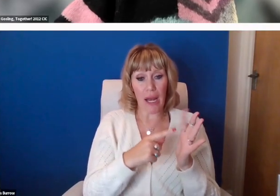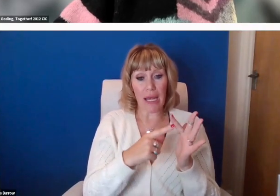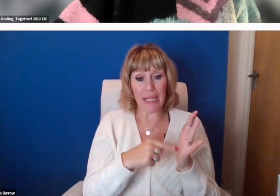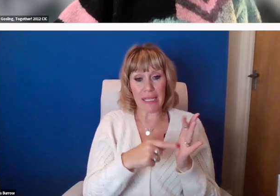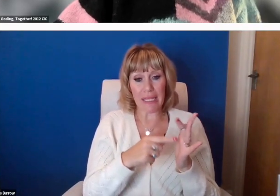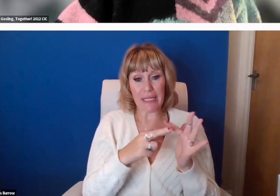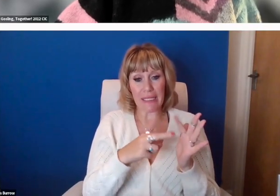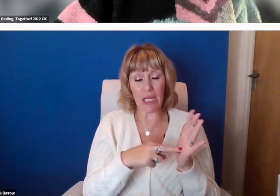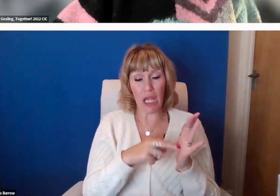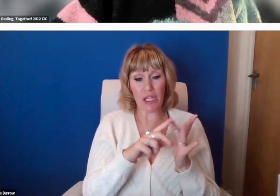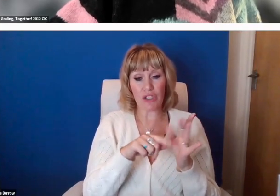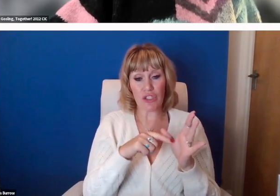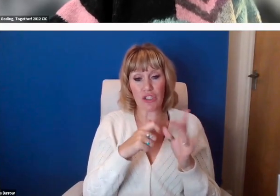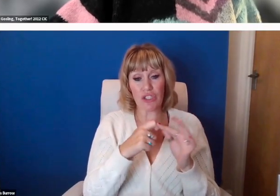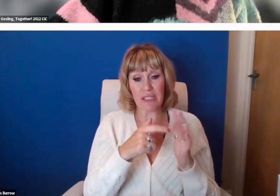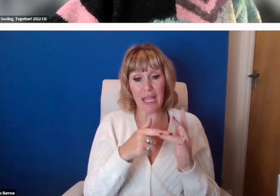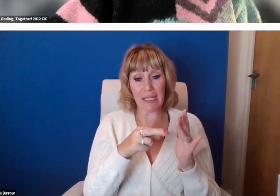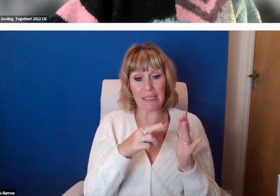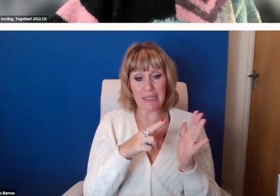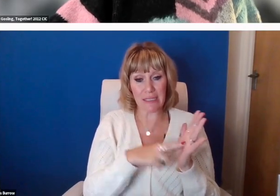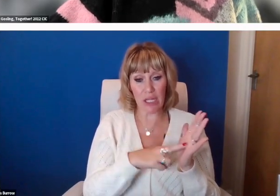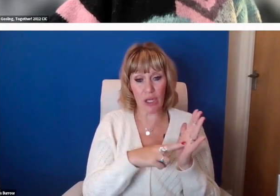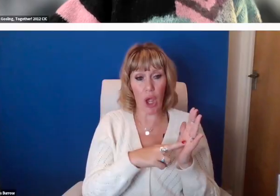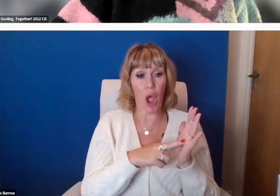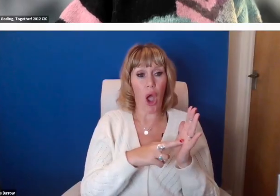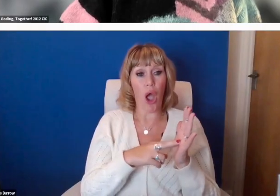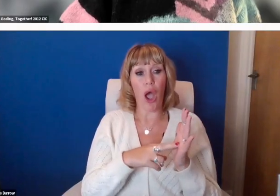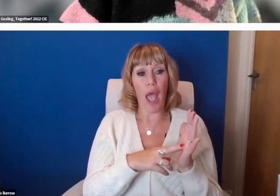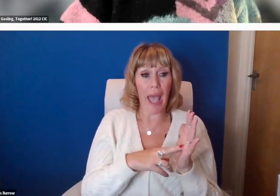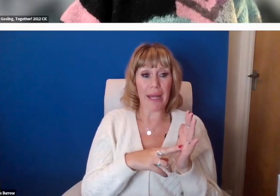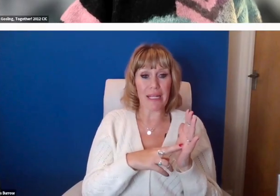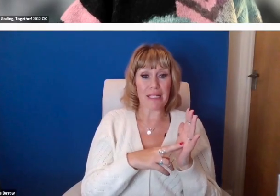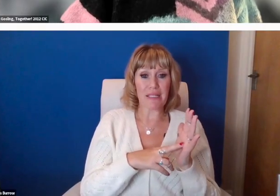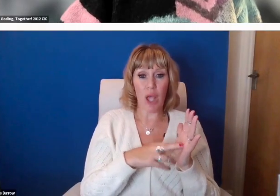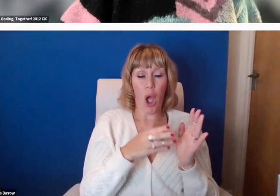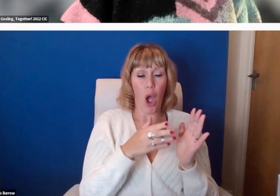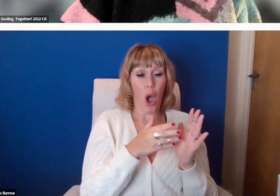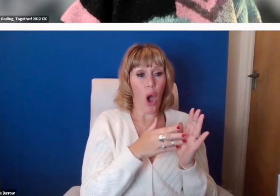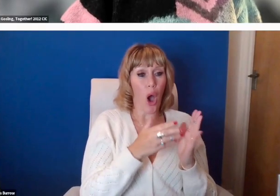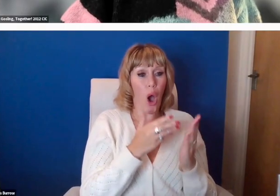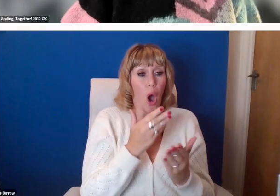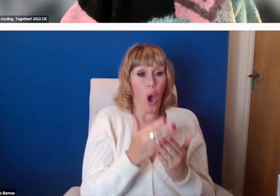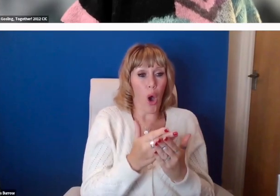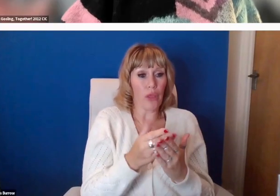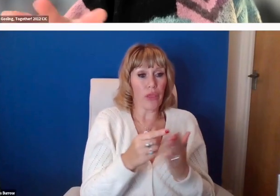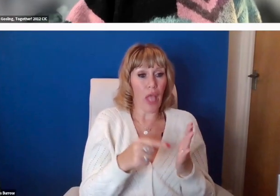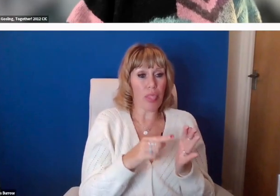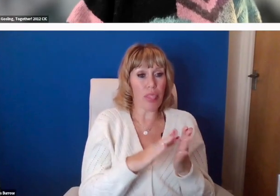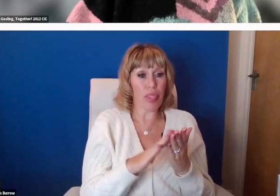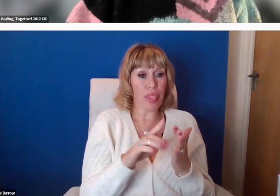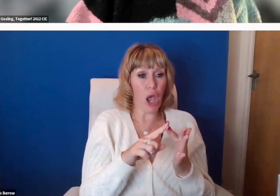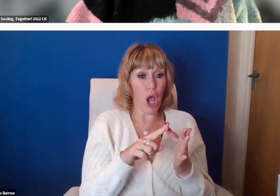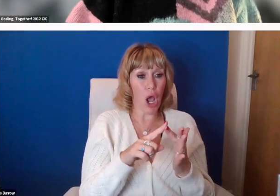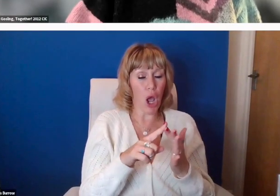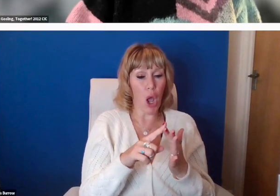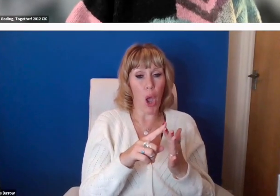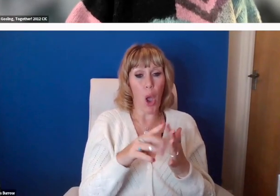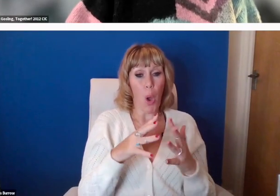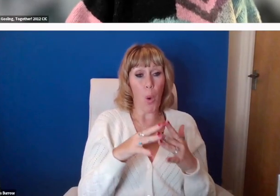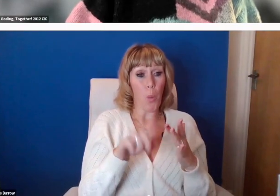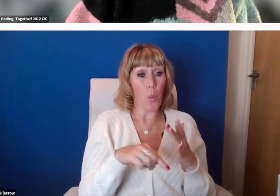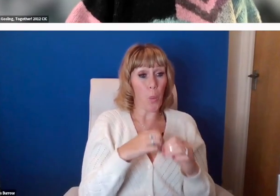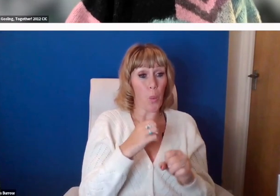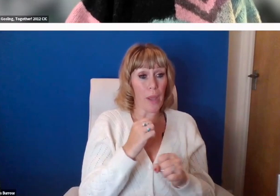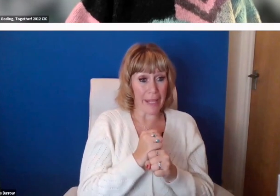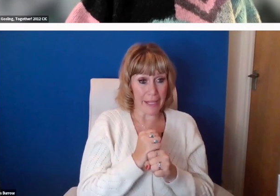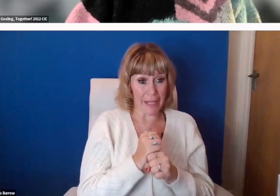Wing 2025 digital photograph. And it's a photograph of, you can just see part of the